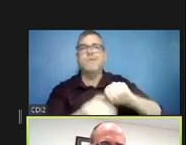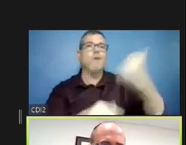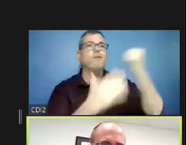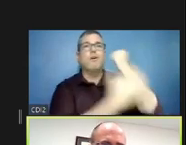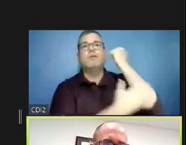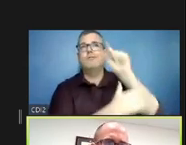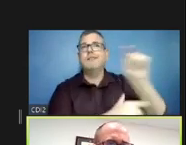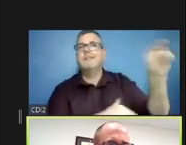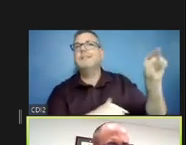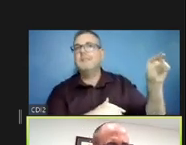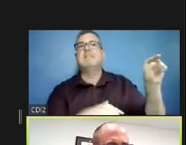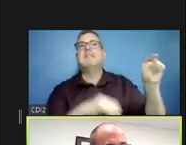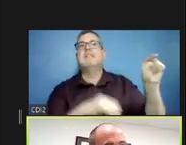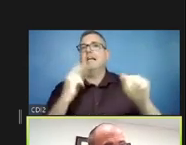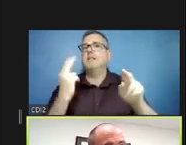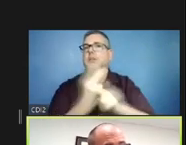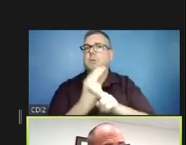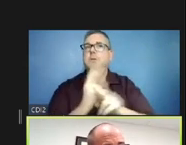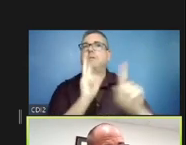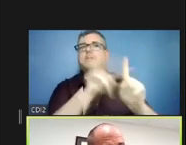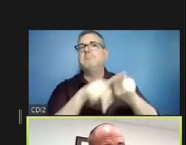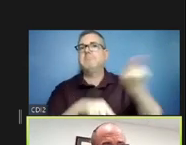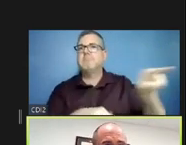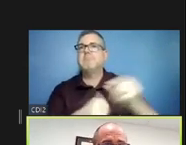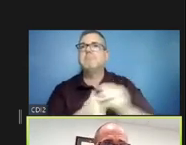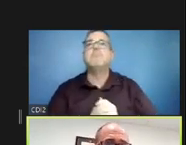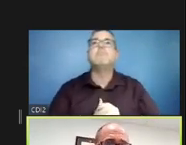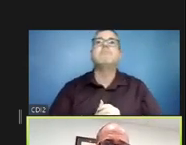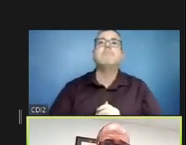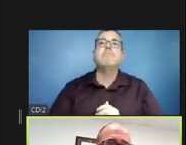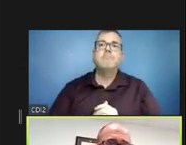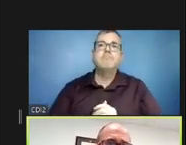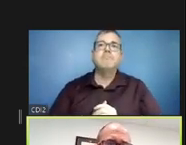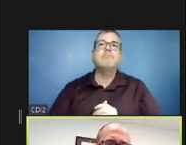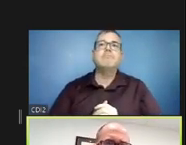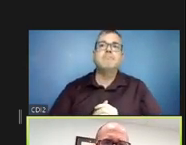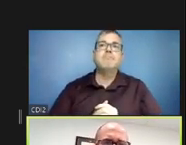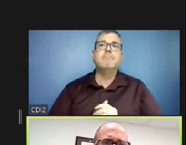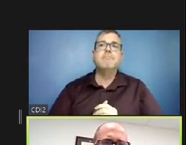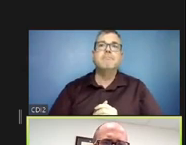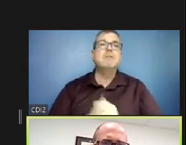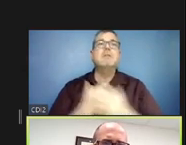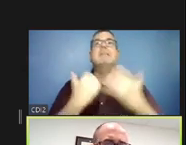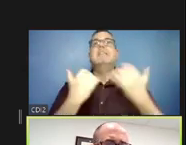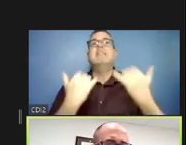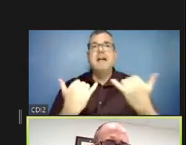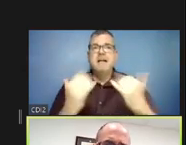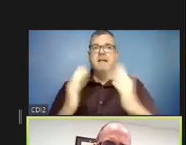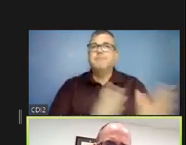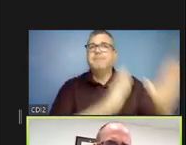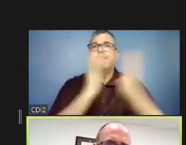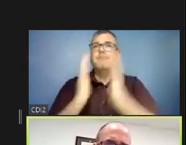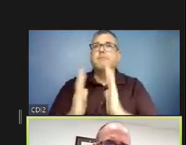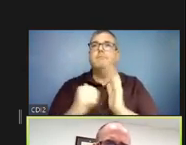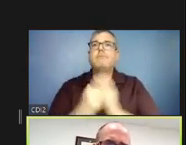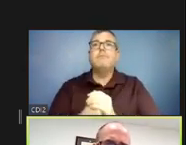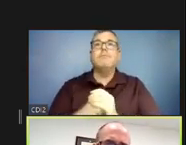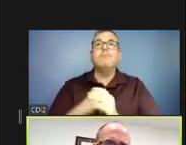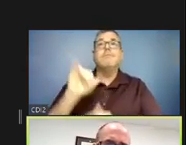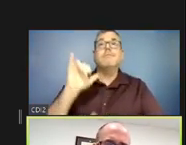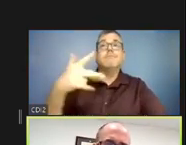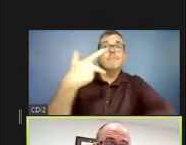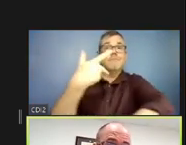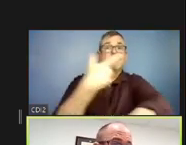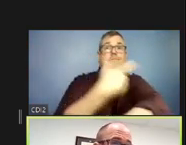Yeah, so we can move on from that. Just again, it's the vaccine approval process is it's very intense, and it's